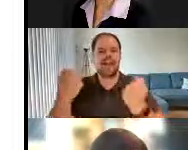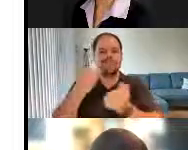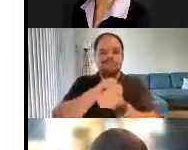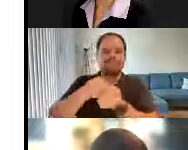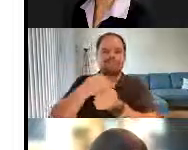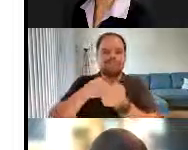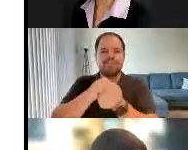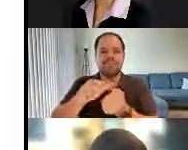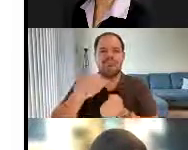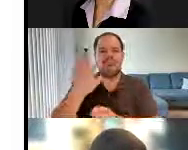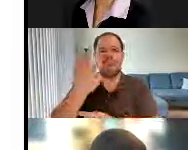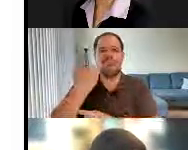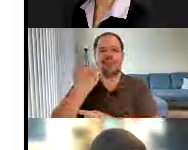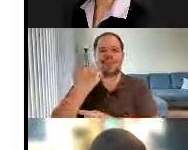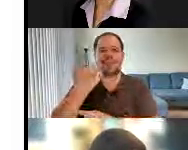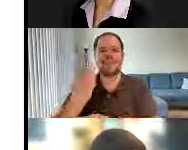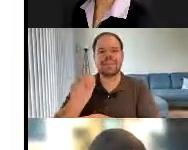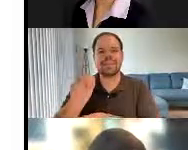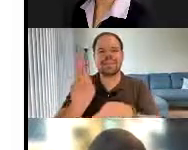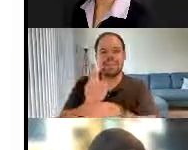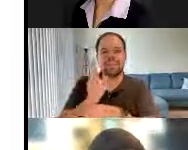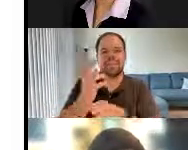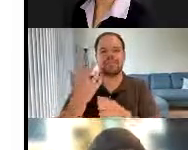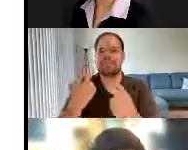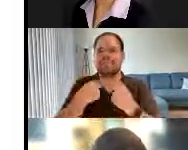of barriers to vaccines.